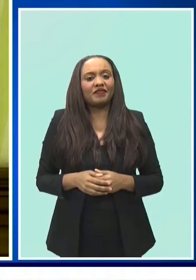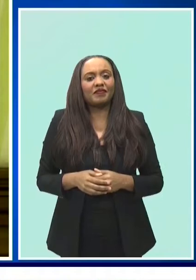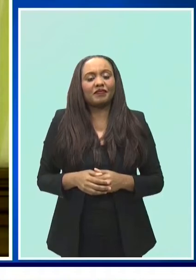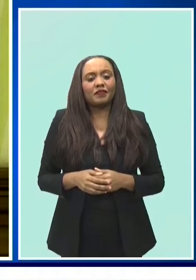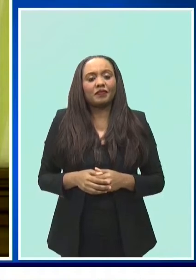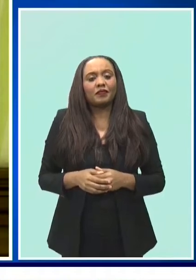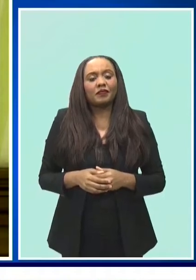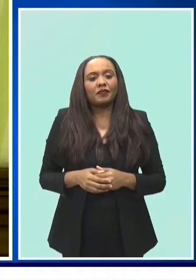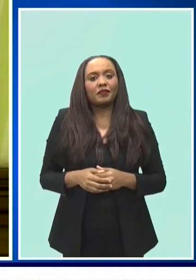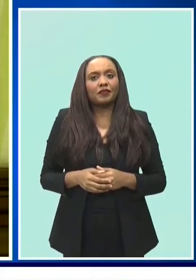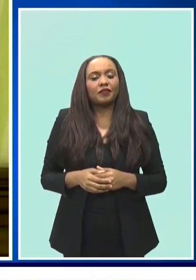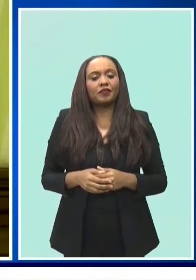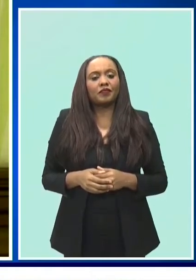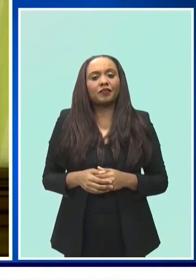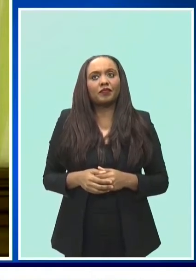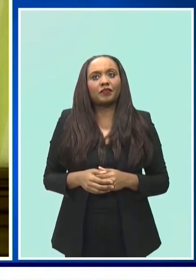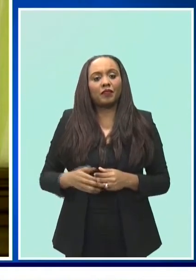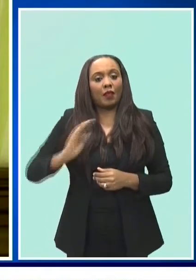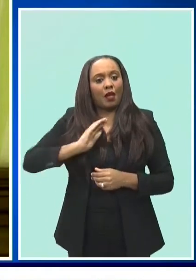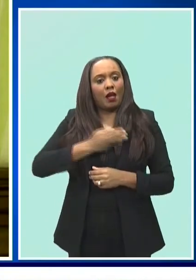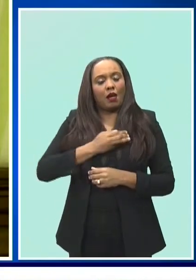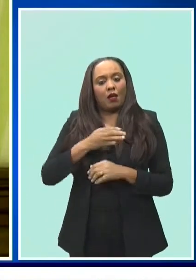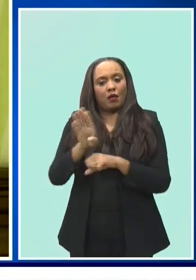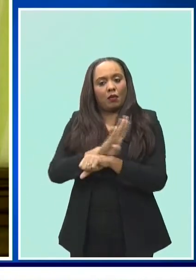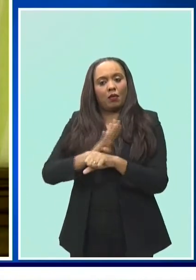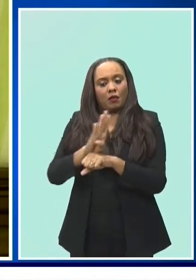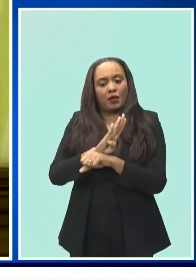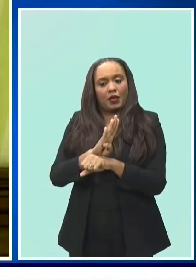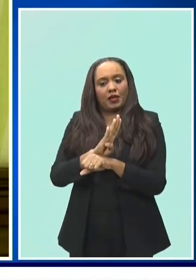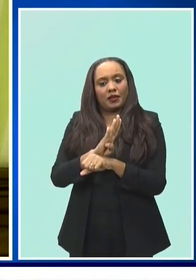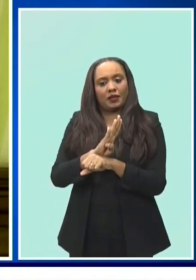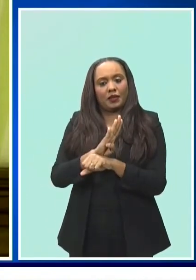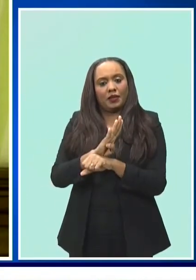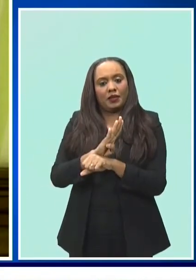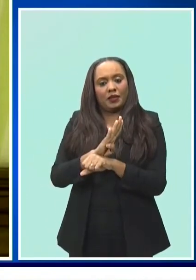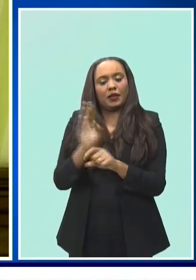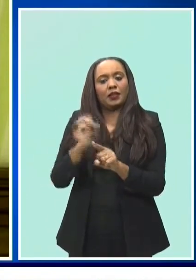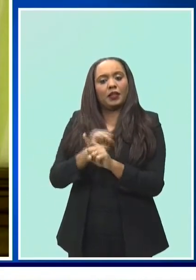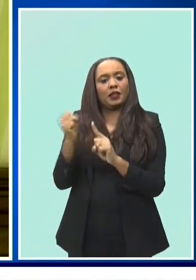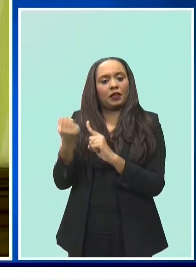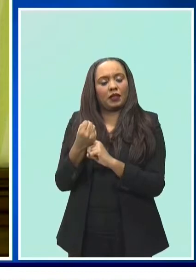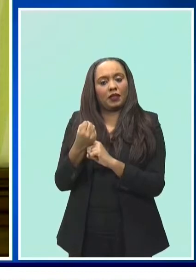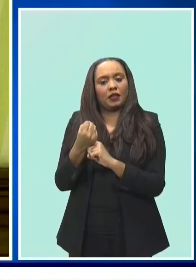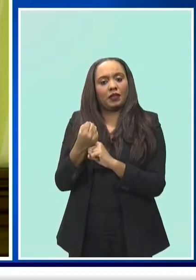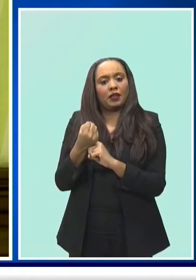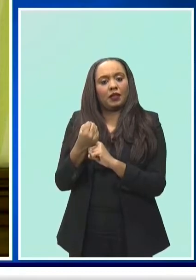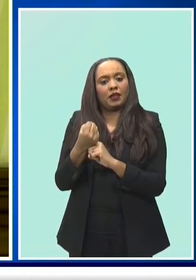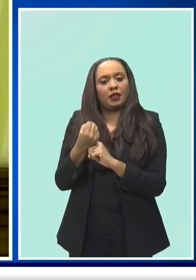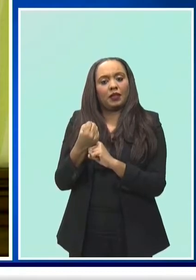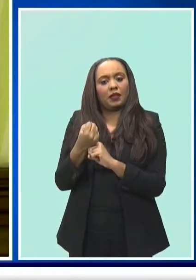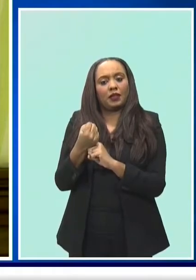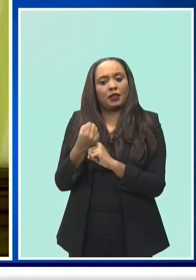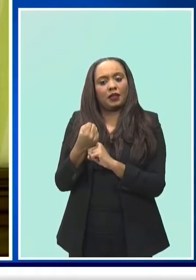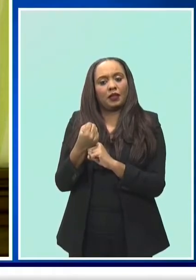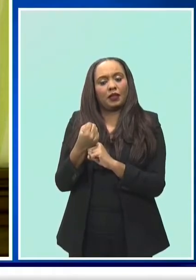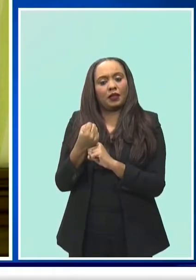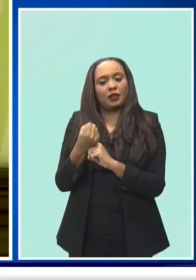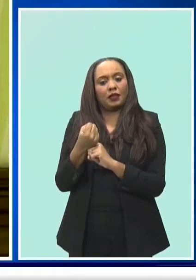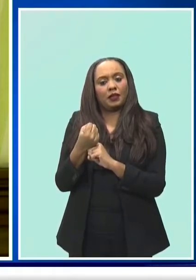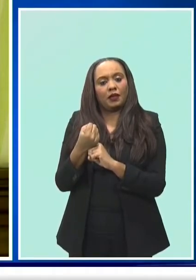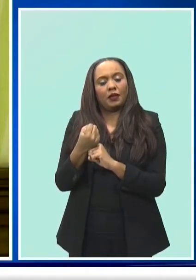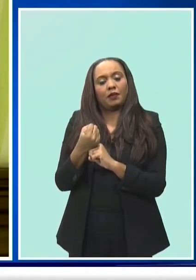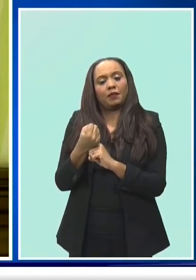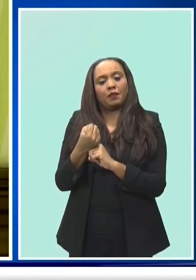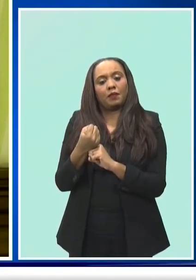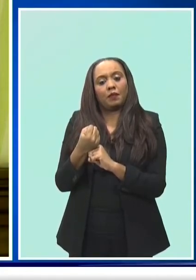Barbados scenario, though not quite so alarming, reported that through the SBDC